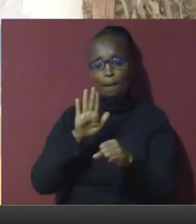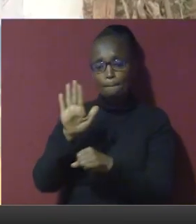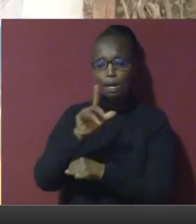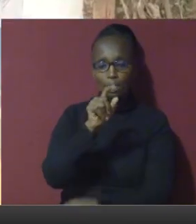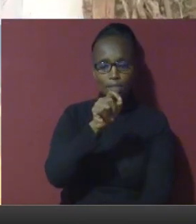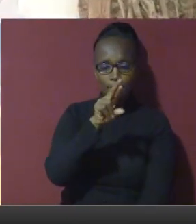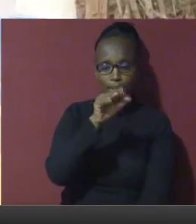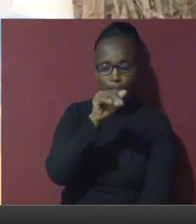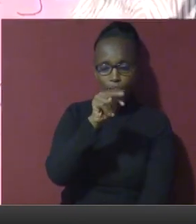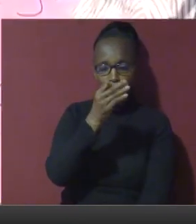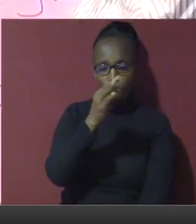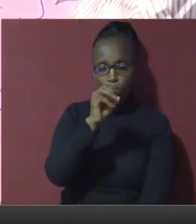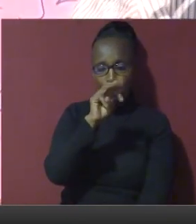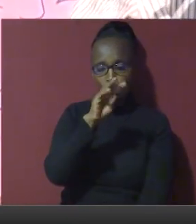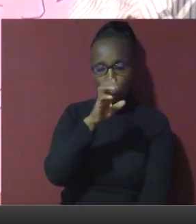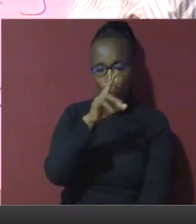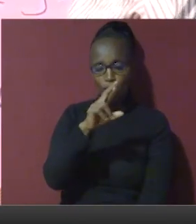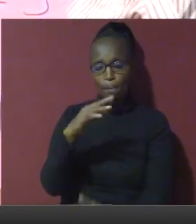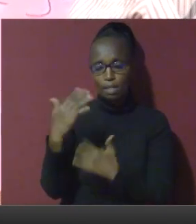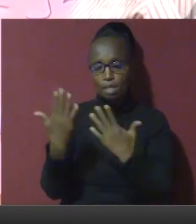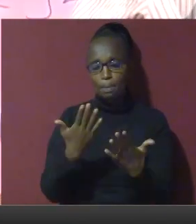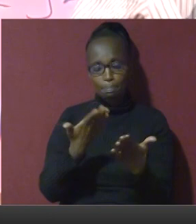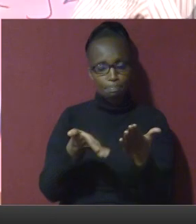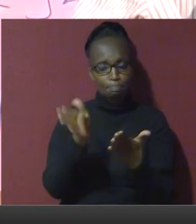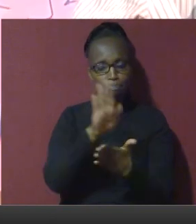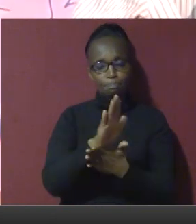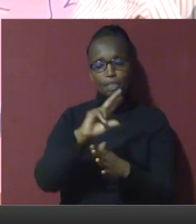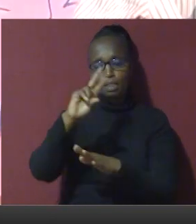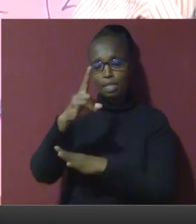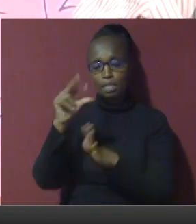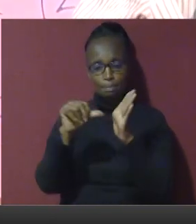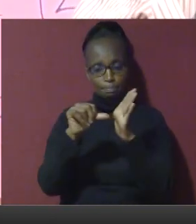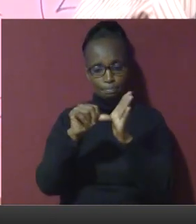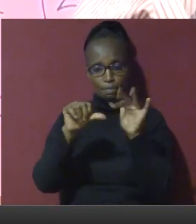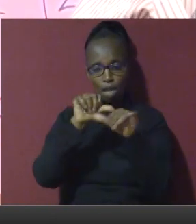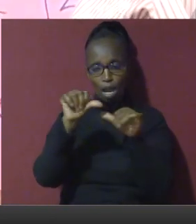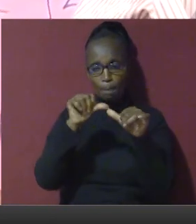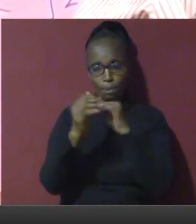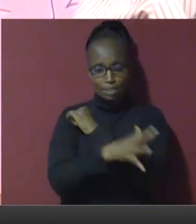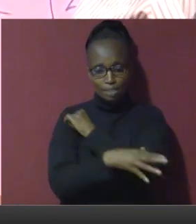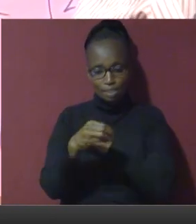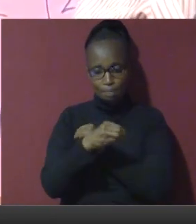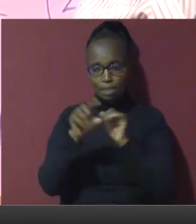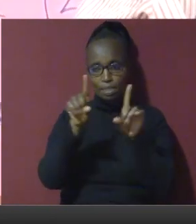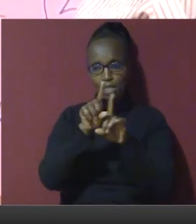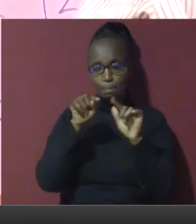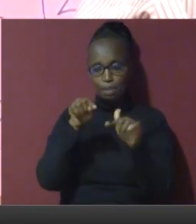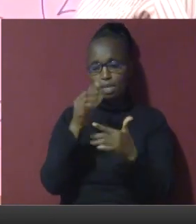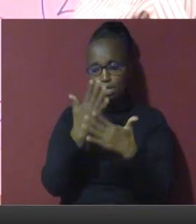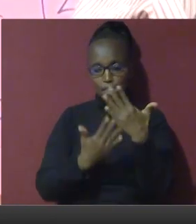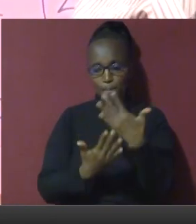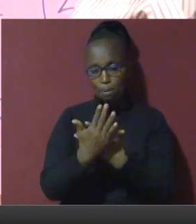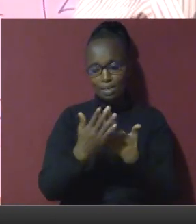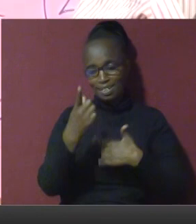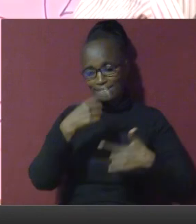imerejea mara moja. Another issue is insecurity in terms of theft. Even right now in the morning, I had just gone, I've just come late